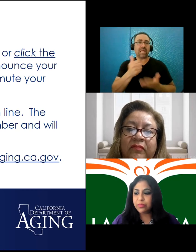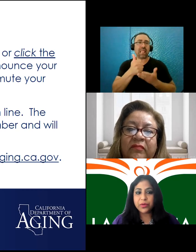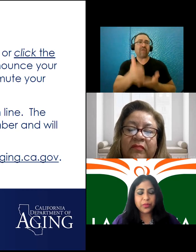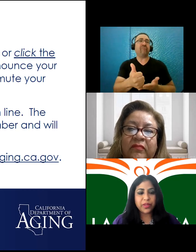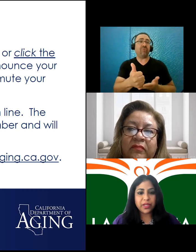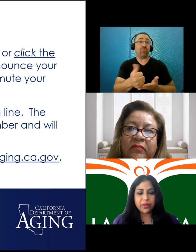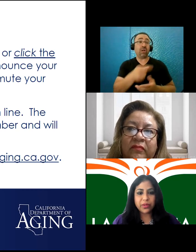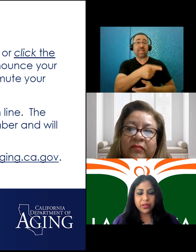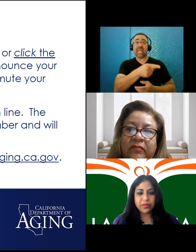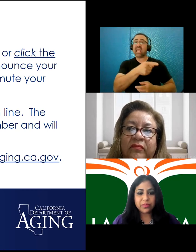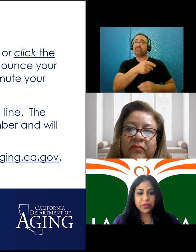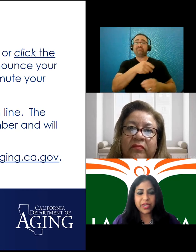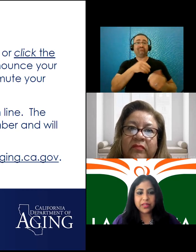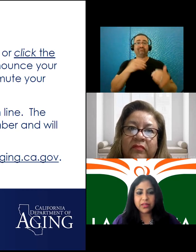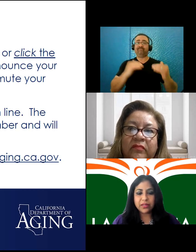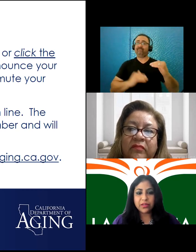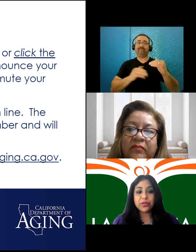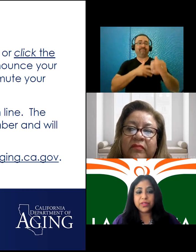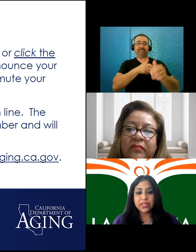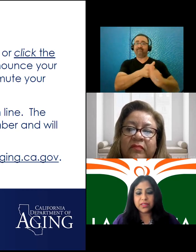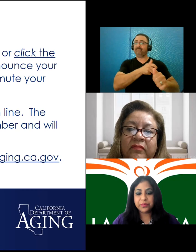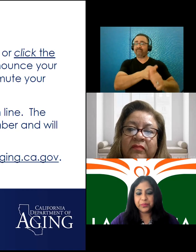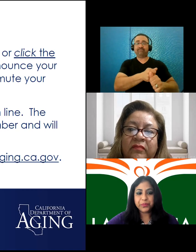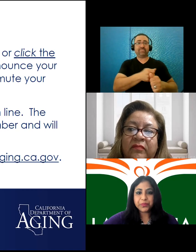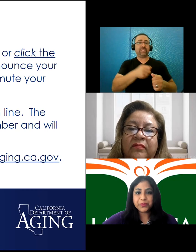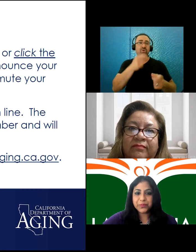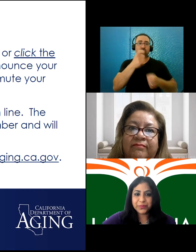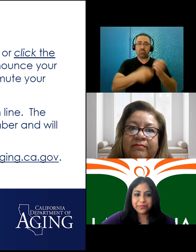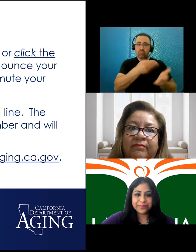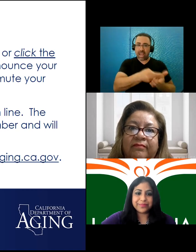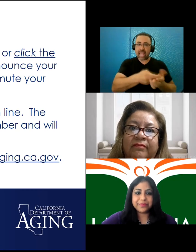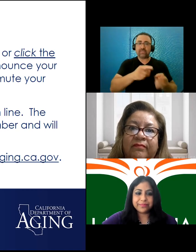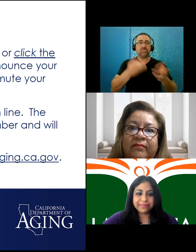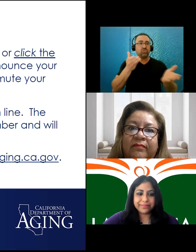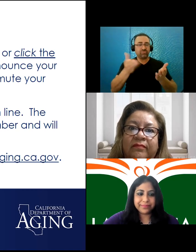they keep current with the grants and the services.